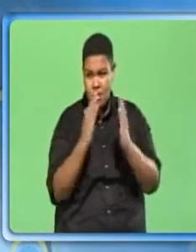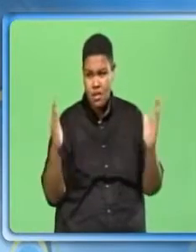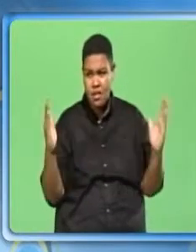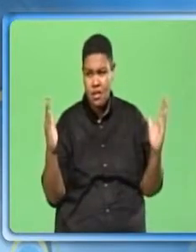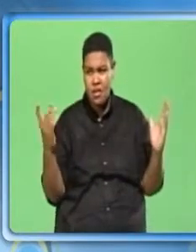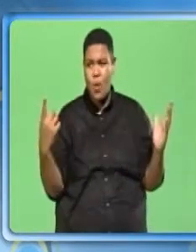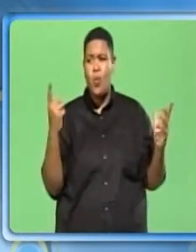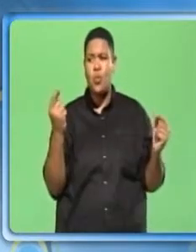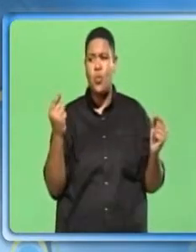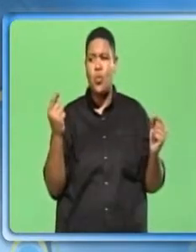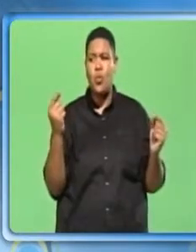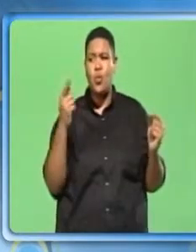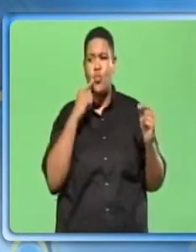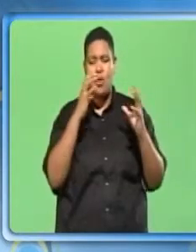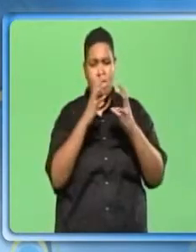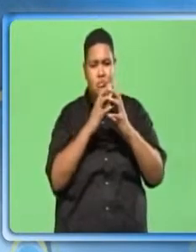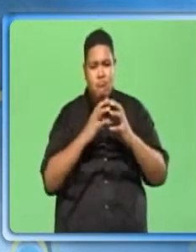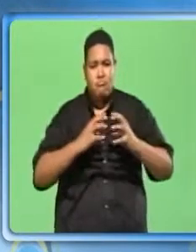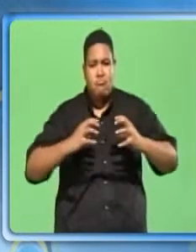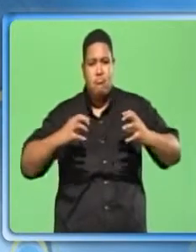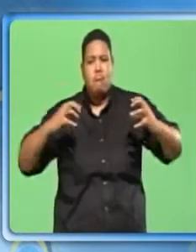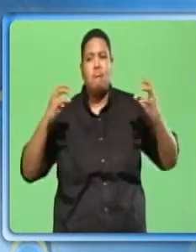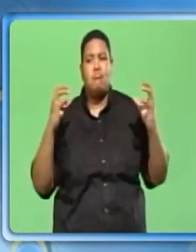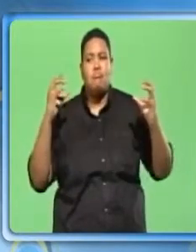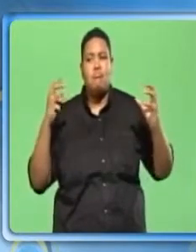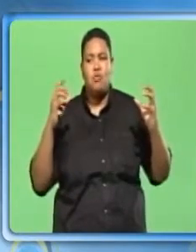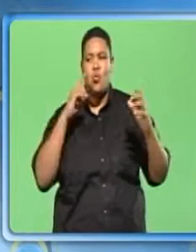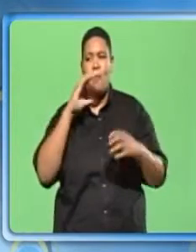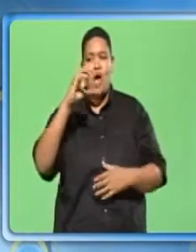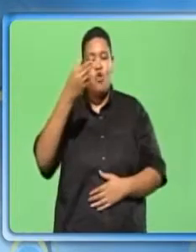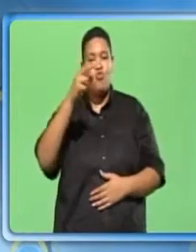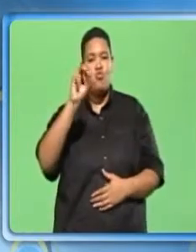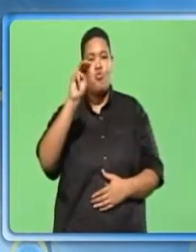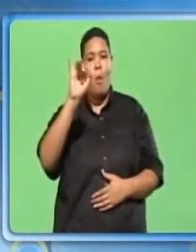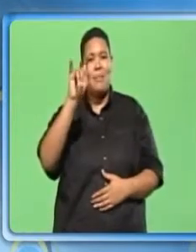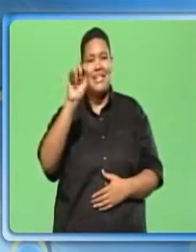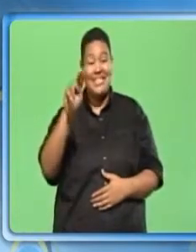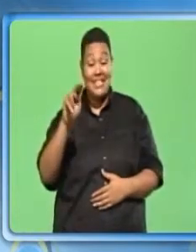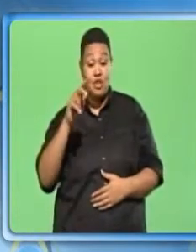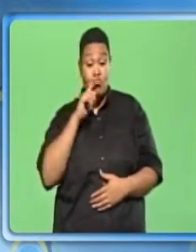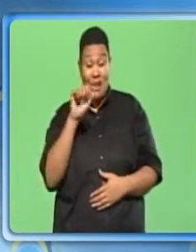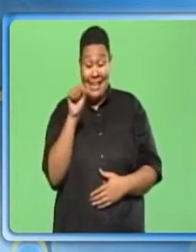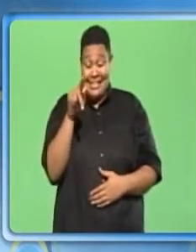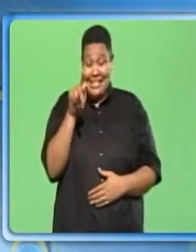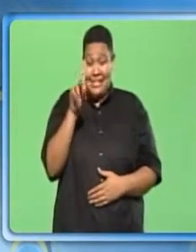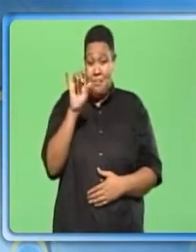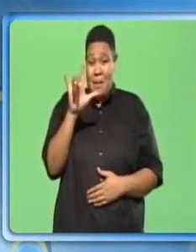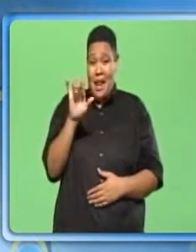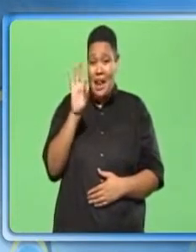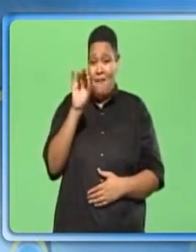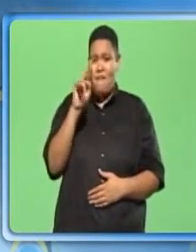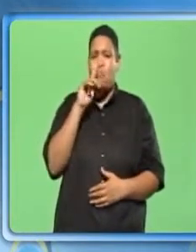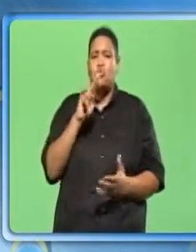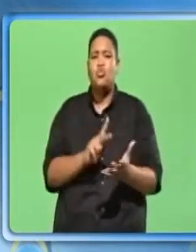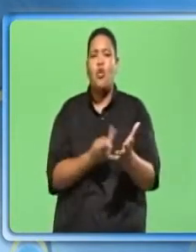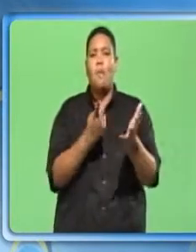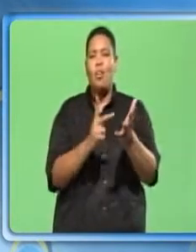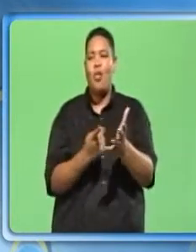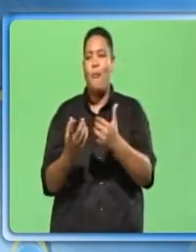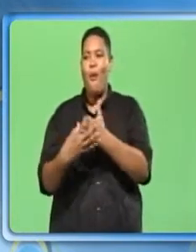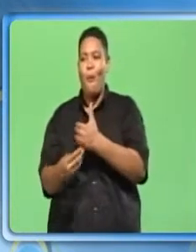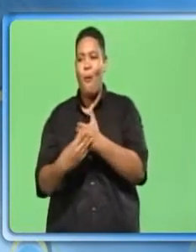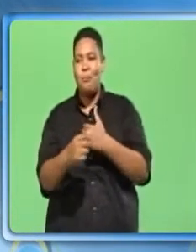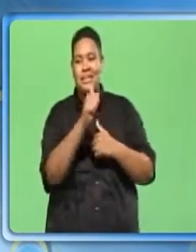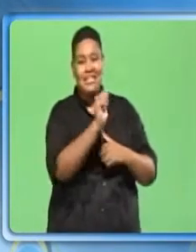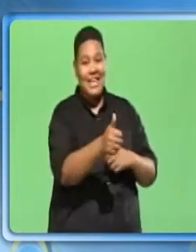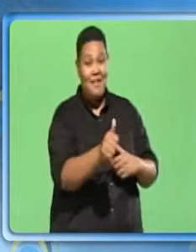to form chromatin again. The spindle fibers break down and the centrioles replicate themselves. The